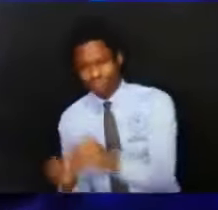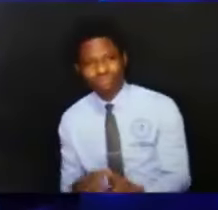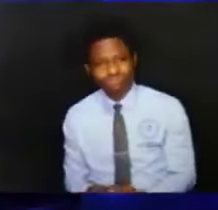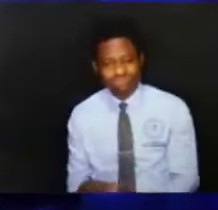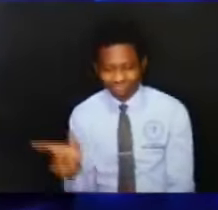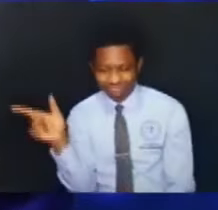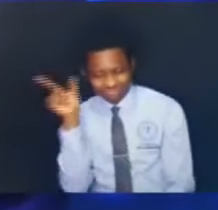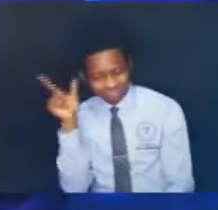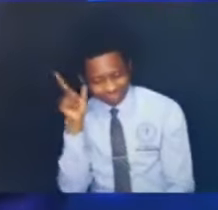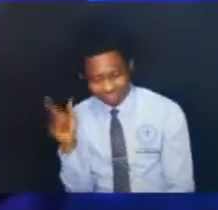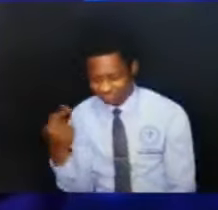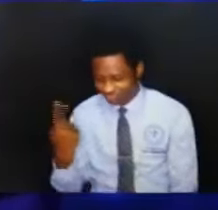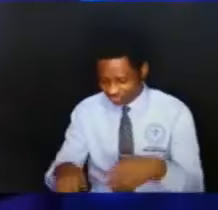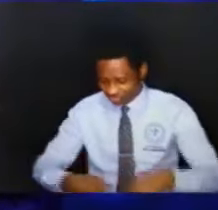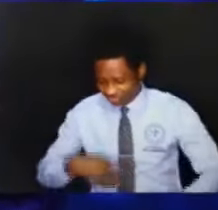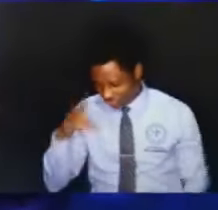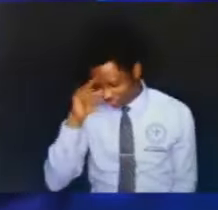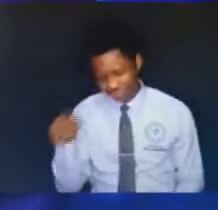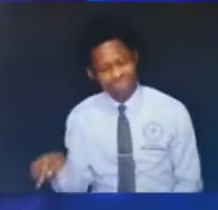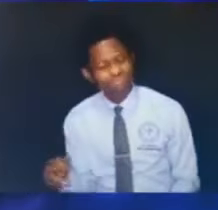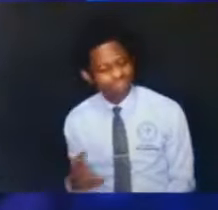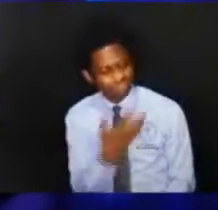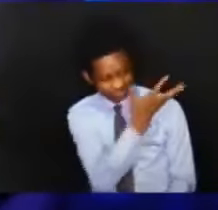to come and listen to what this your man